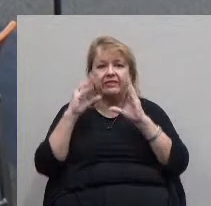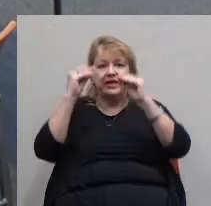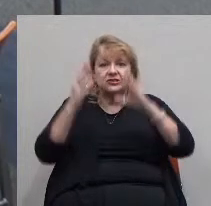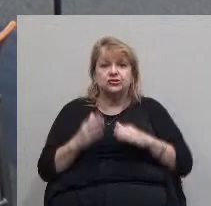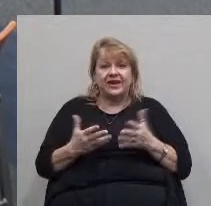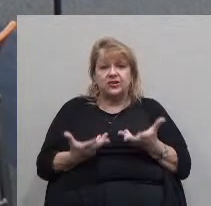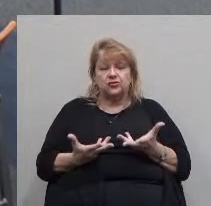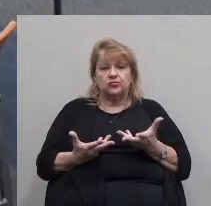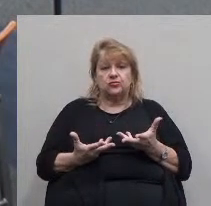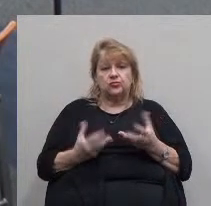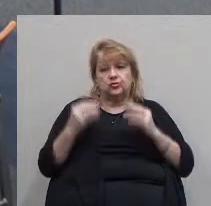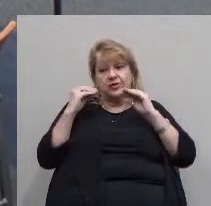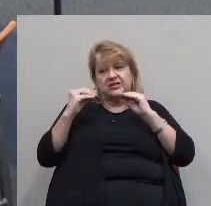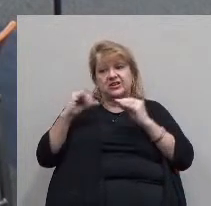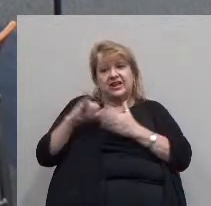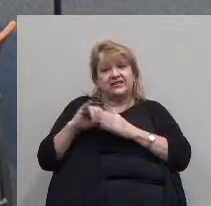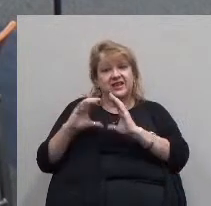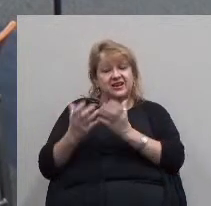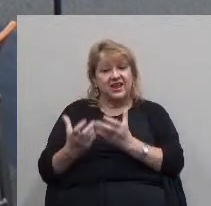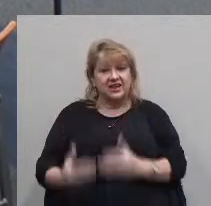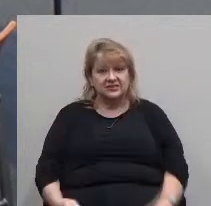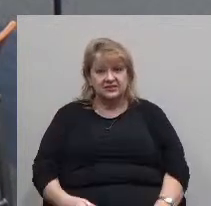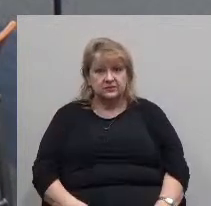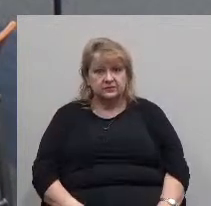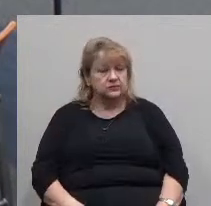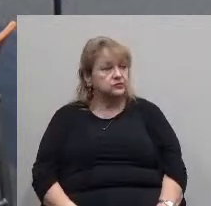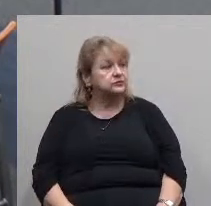educator to teach the class that's